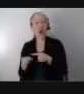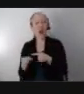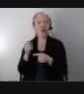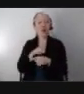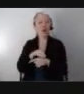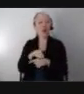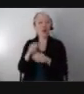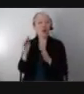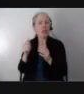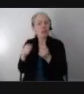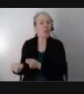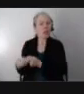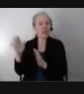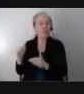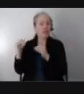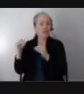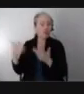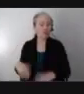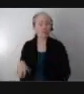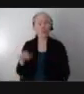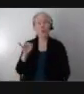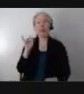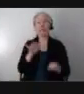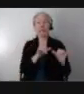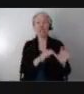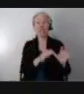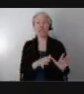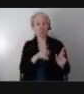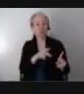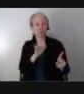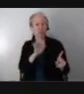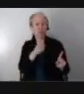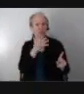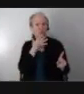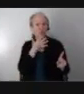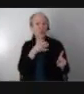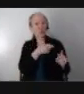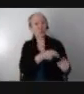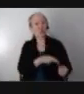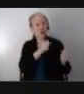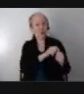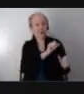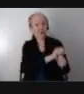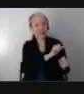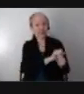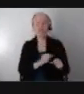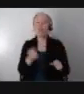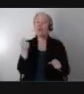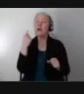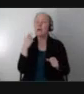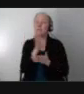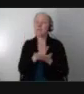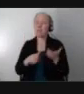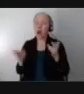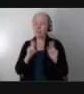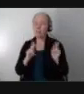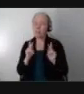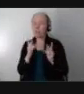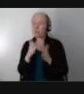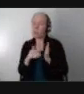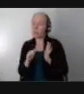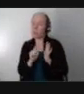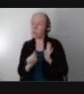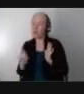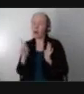If one says an engineer of color is struggling with a specific task, it may be heard by some listeners as questioning